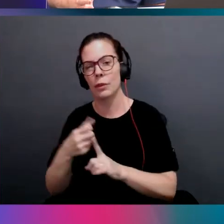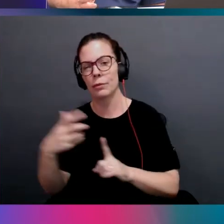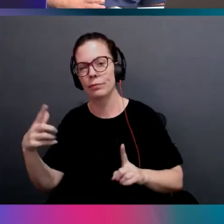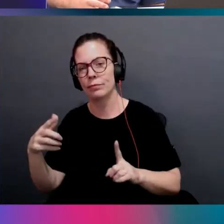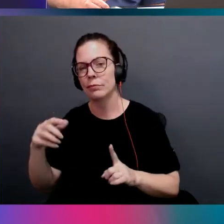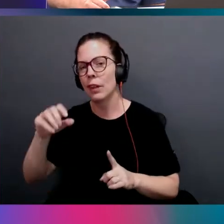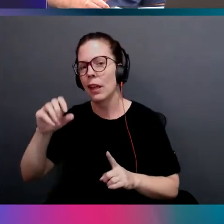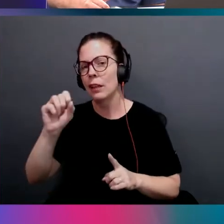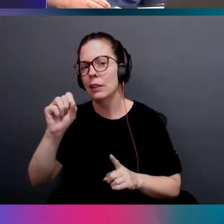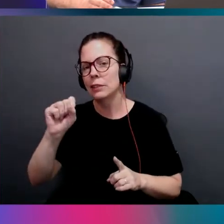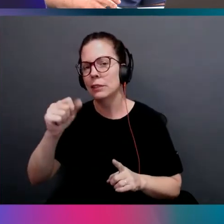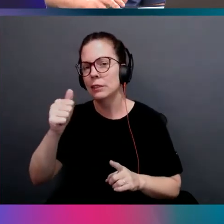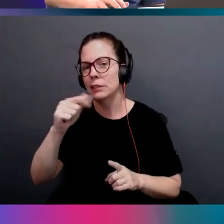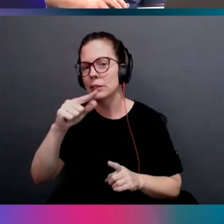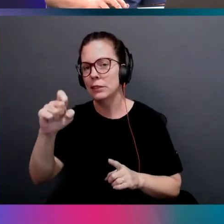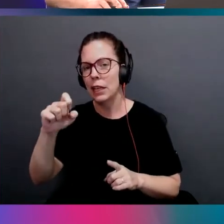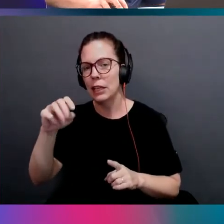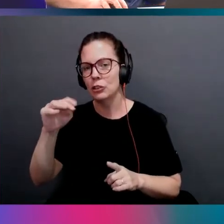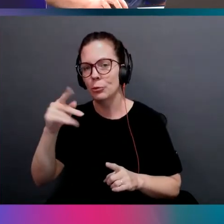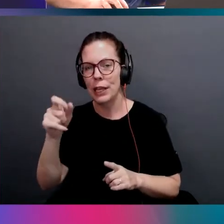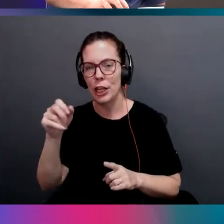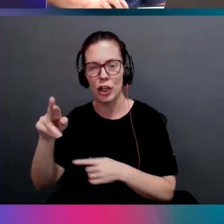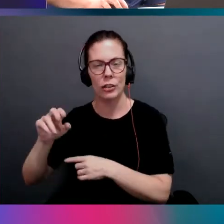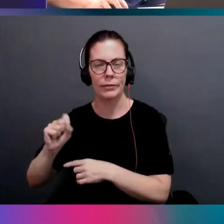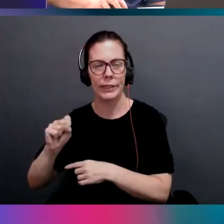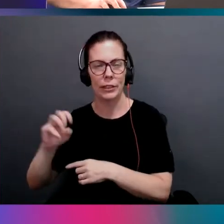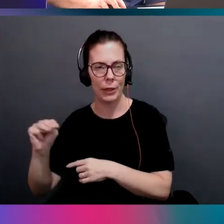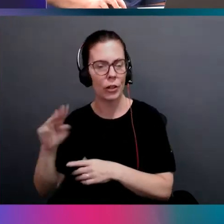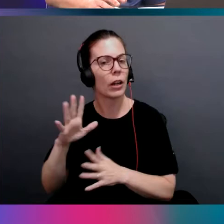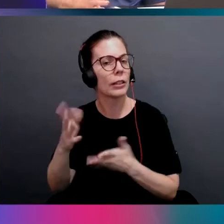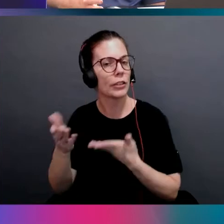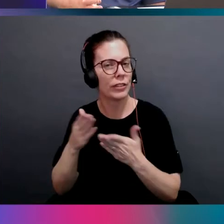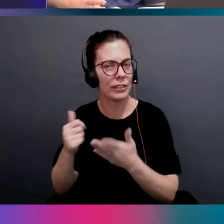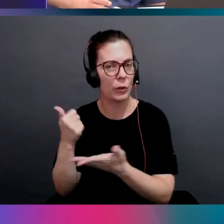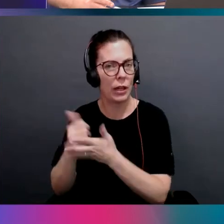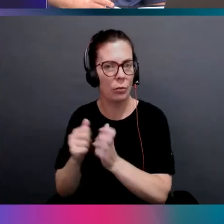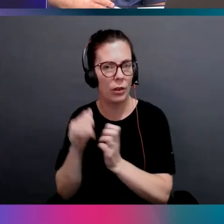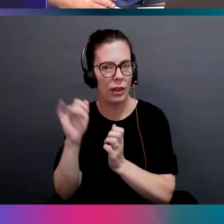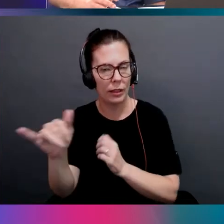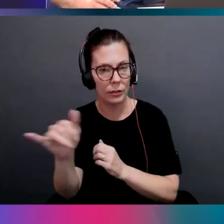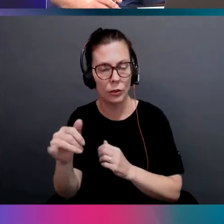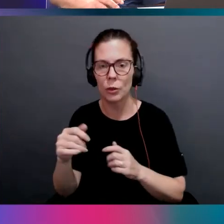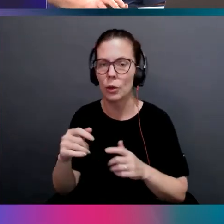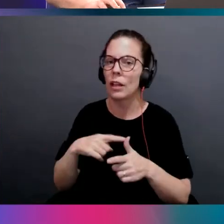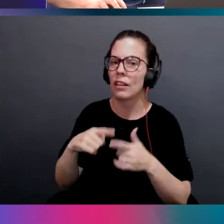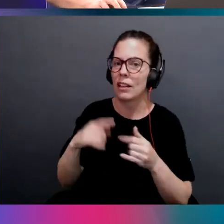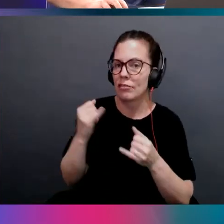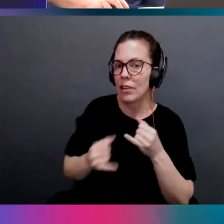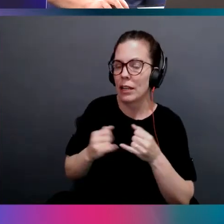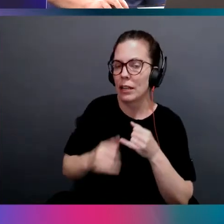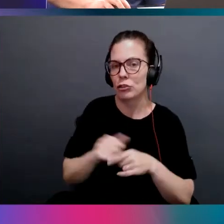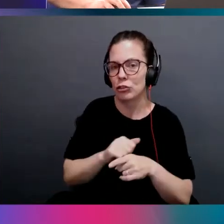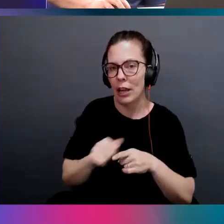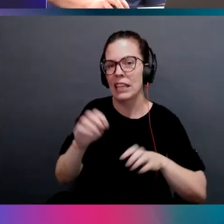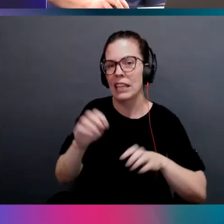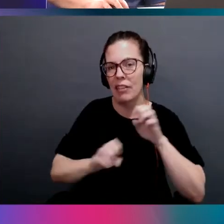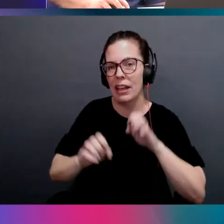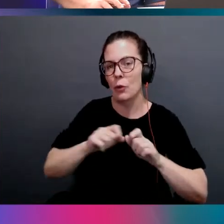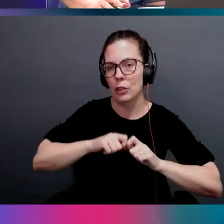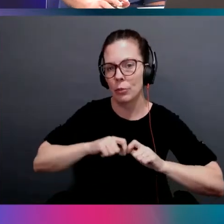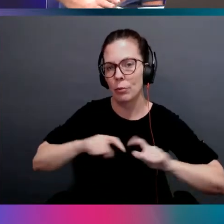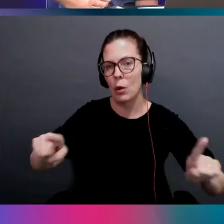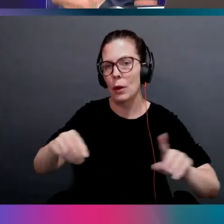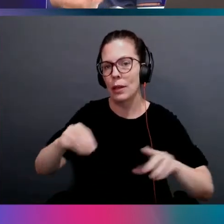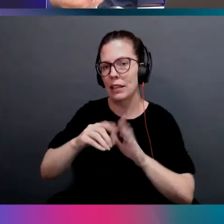about a service that can help you out to do that as well. And then finally, we'll train, evaluate, and deploy in a demo. And I am going to try and make sure